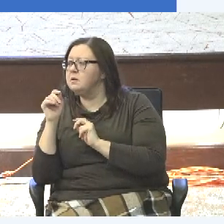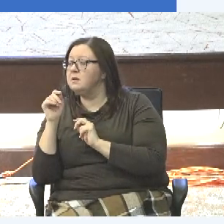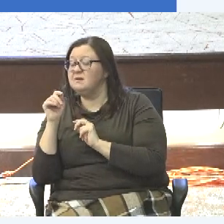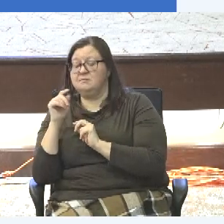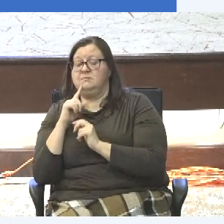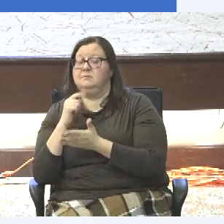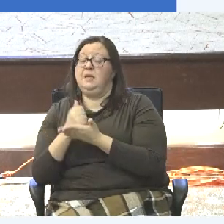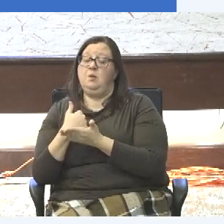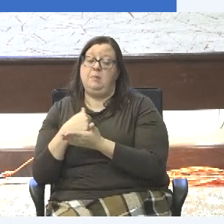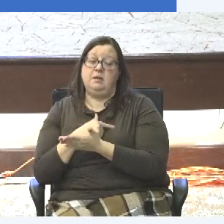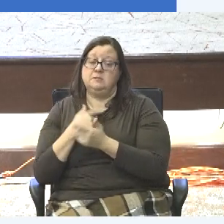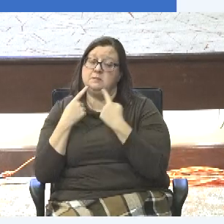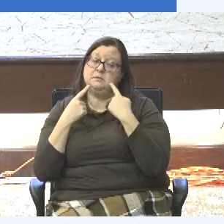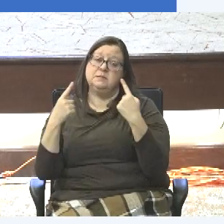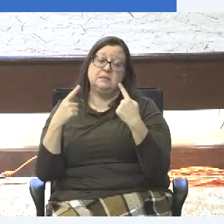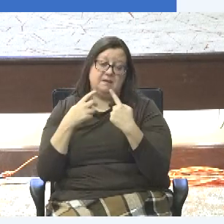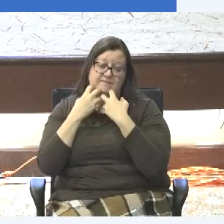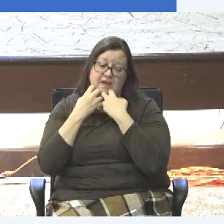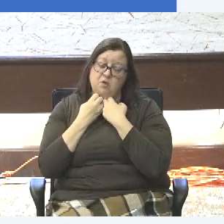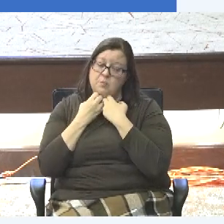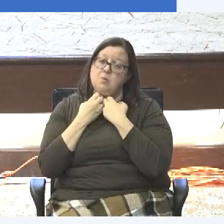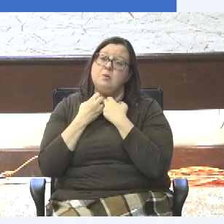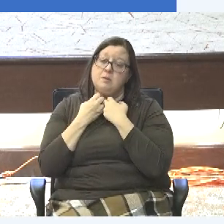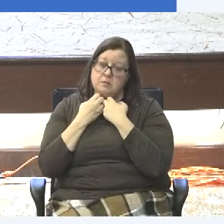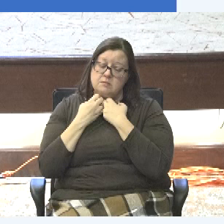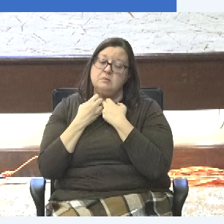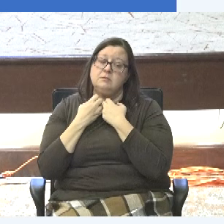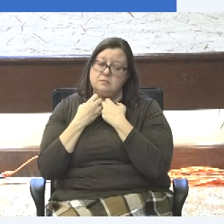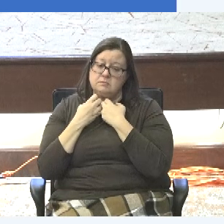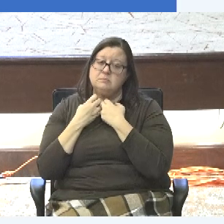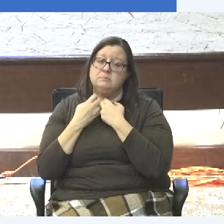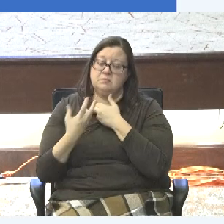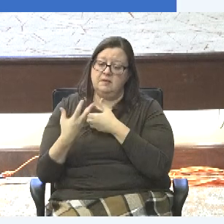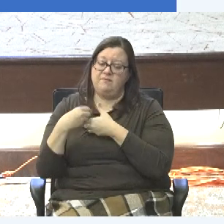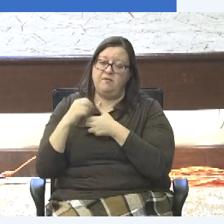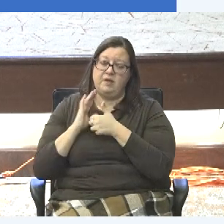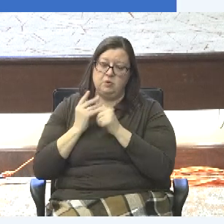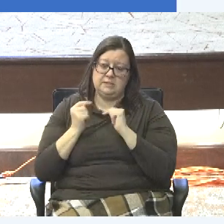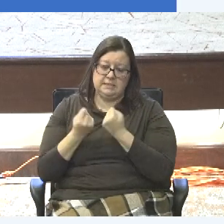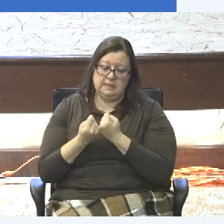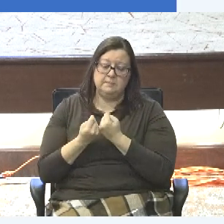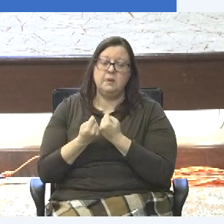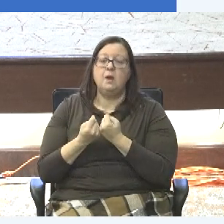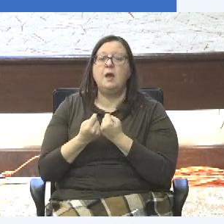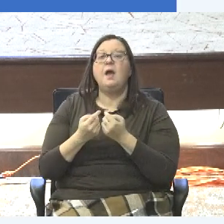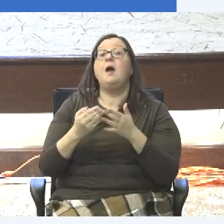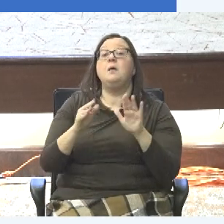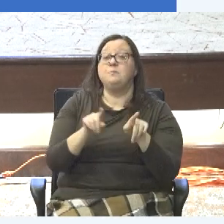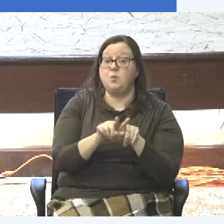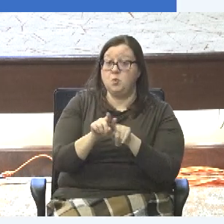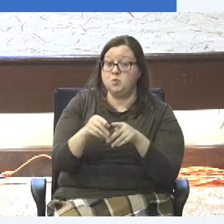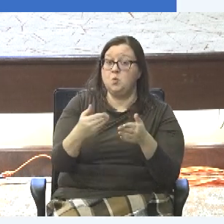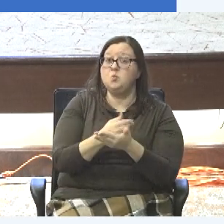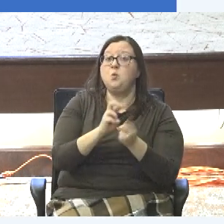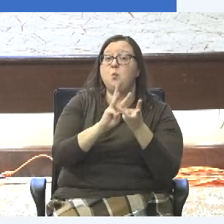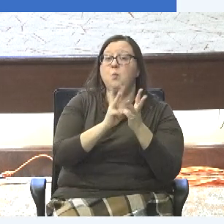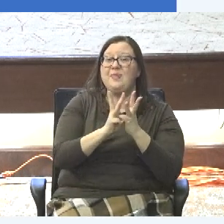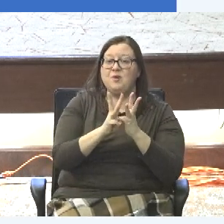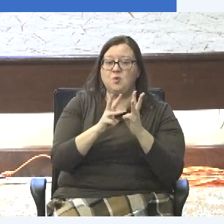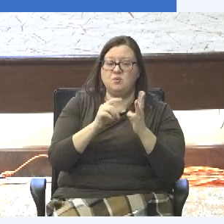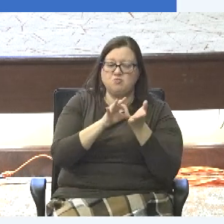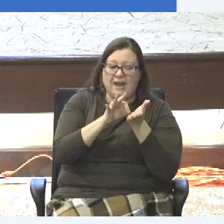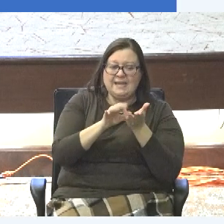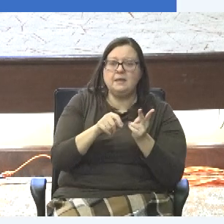our success. They have been very valuable additions to our team. They implemented a new weather tracking and radar analysis system, and couldn't have